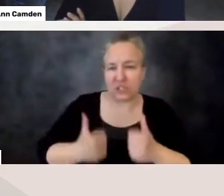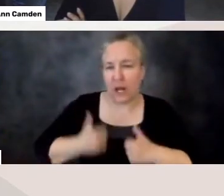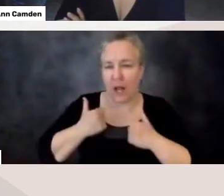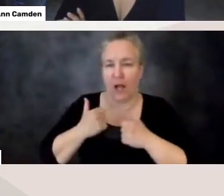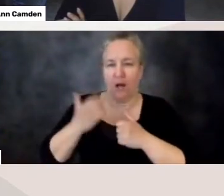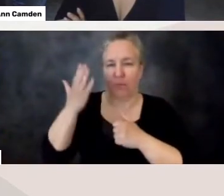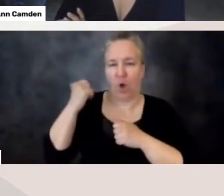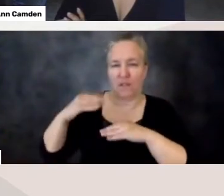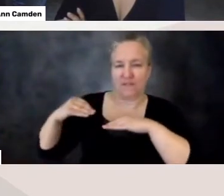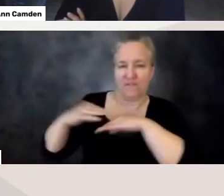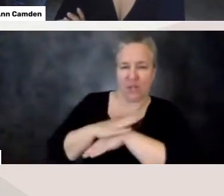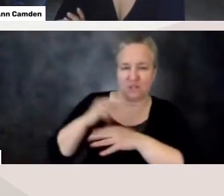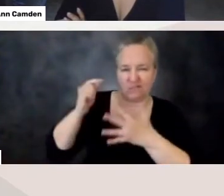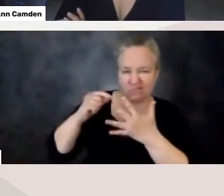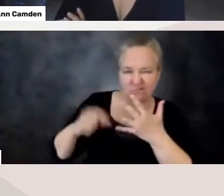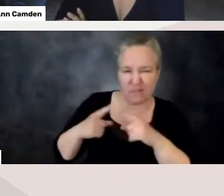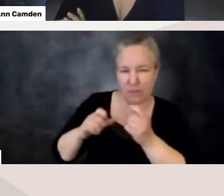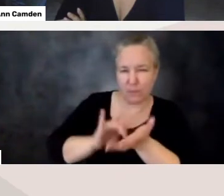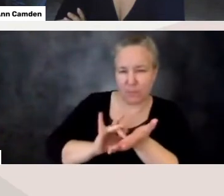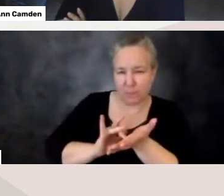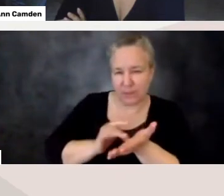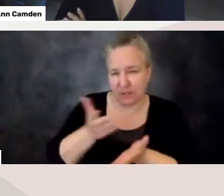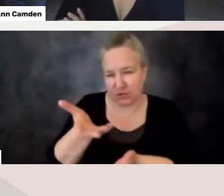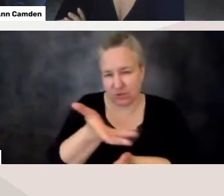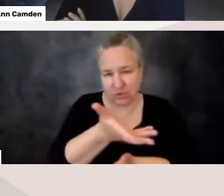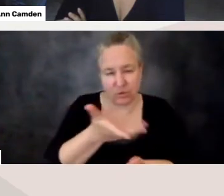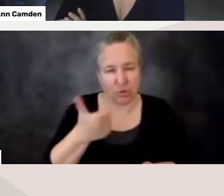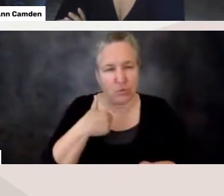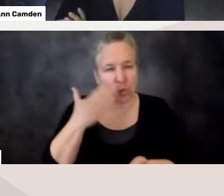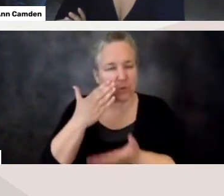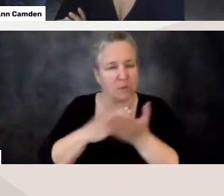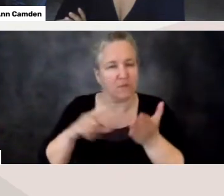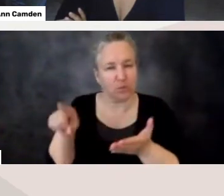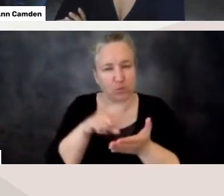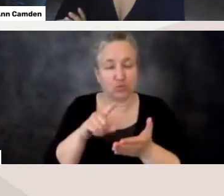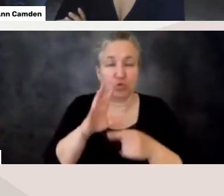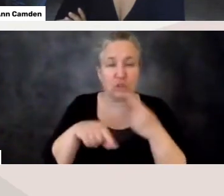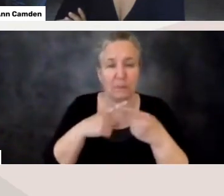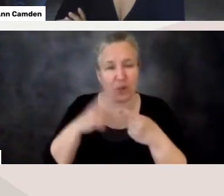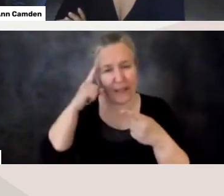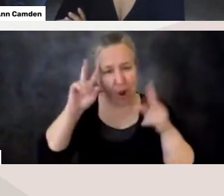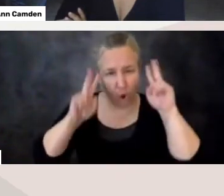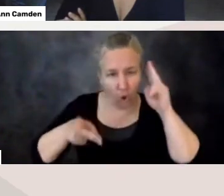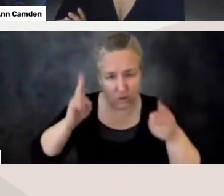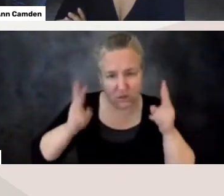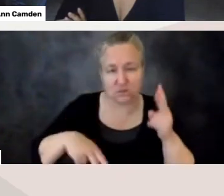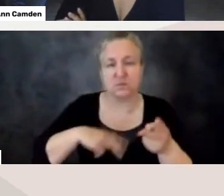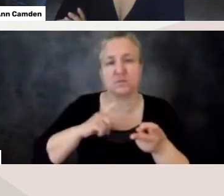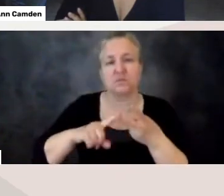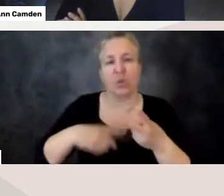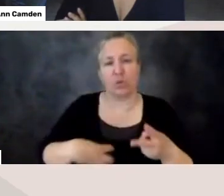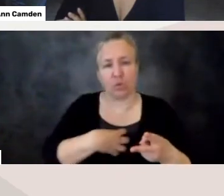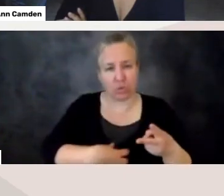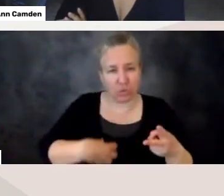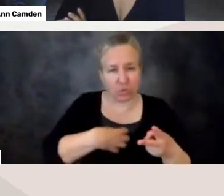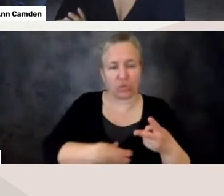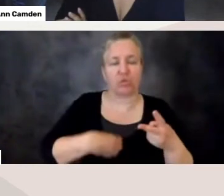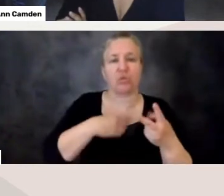to what Shanta's discussing? I know some of you have talked about hair loss. You've talked about